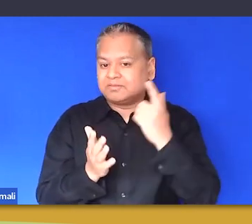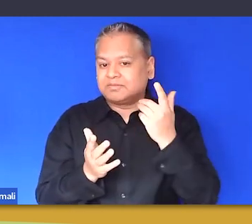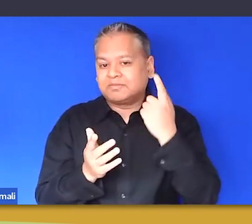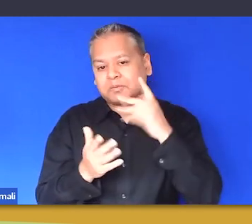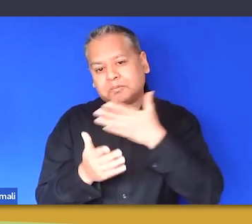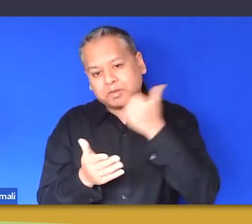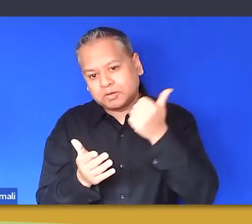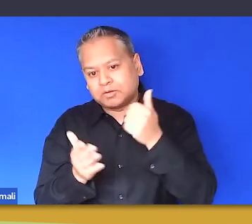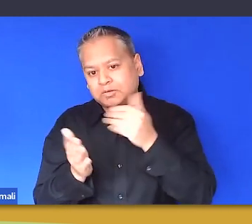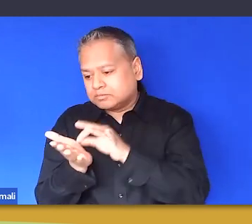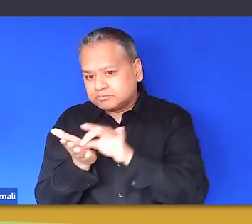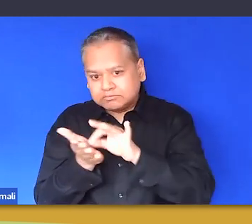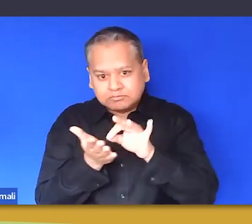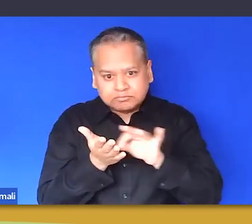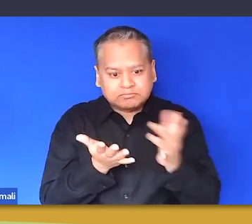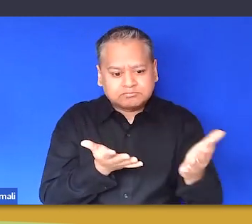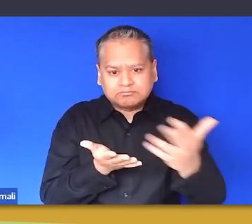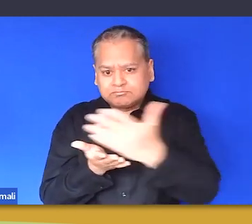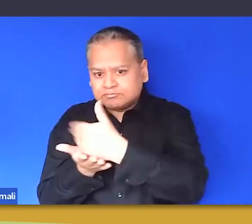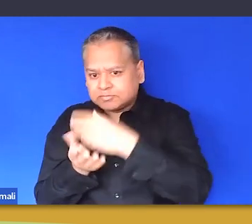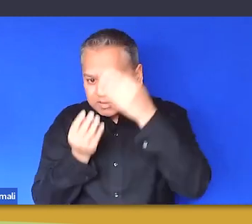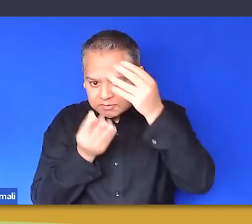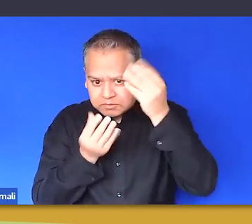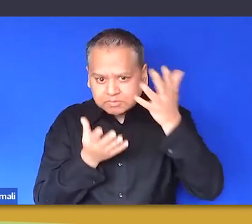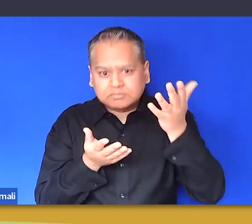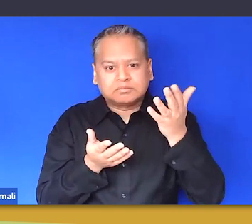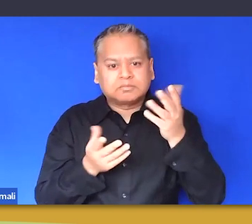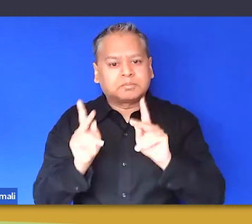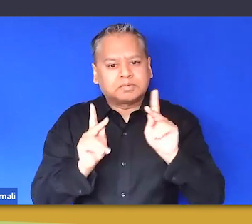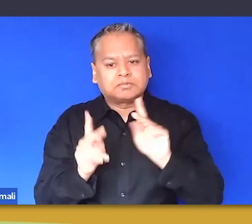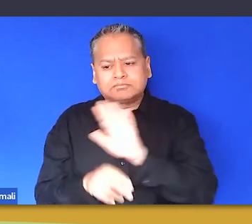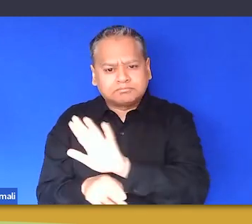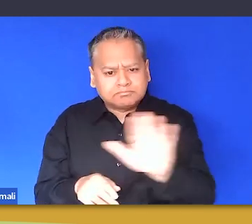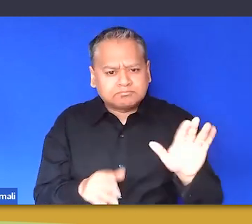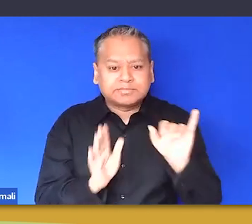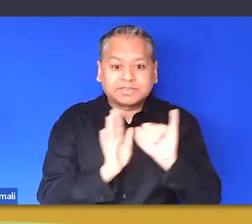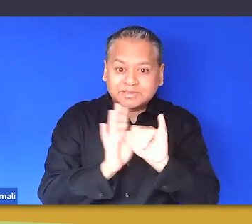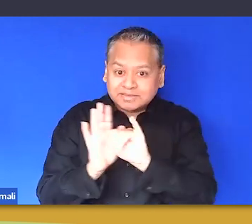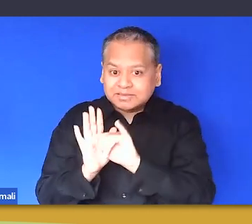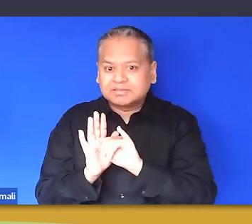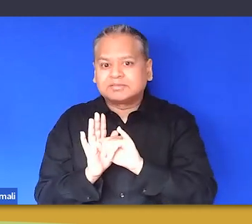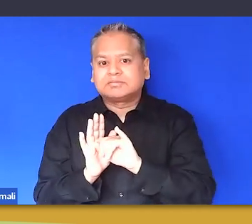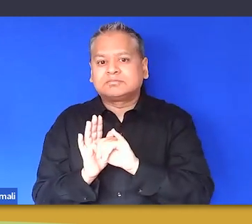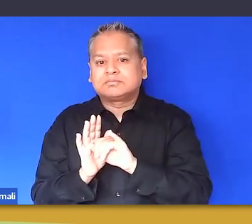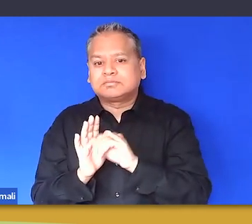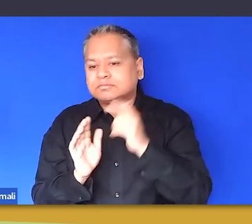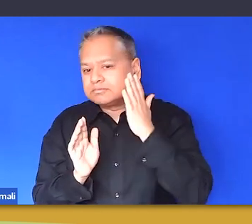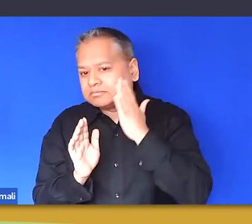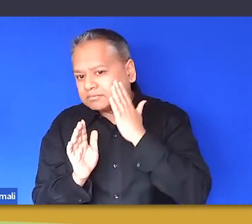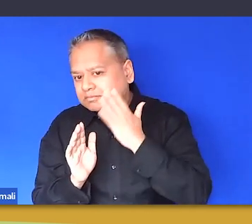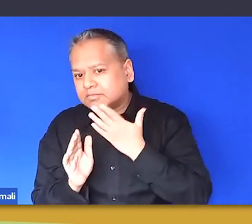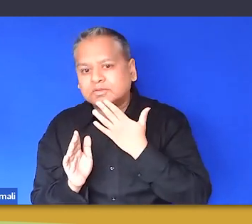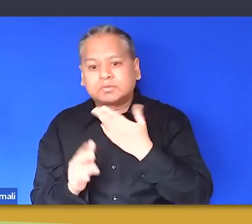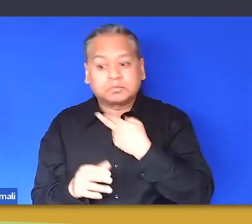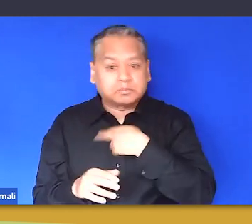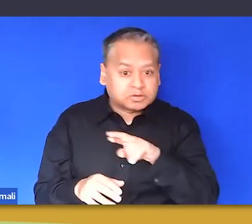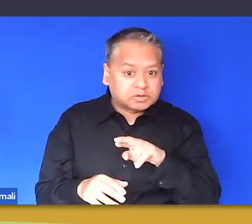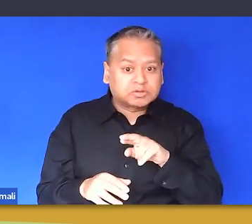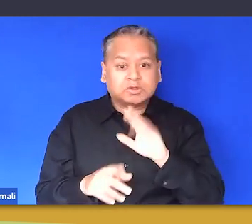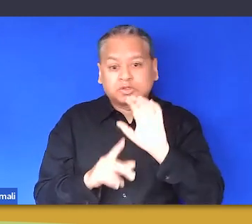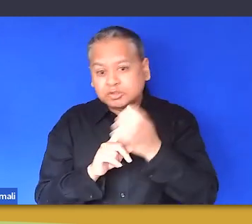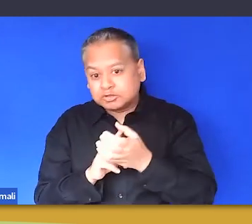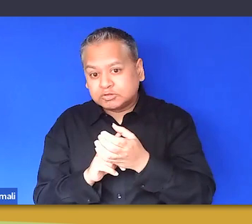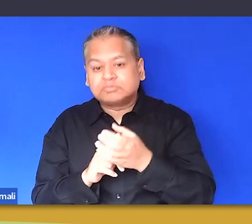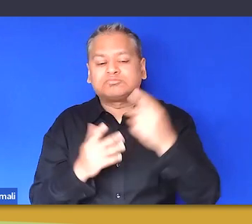remove barriers to marginalized citizens and also make it easier to access services. Parliamentary Secretary Rachna